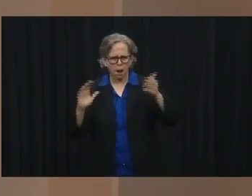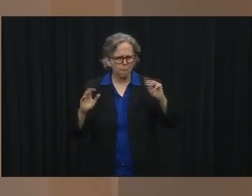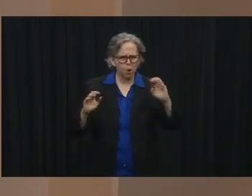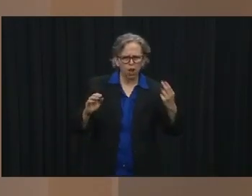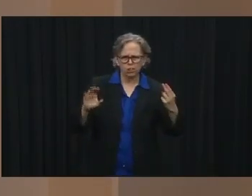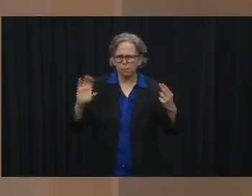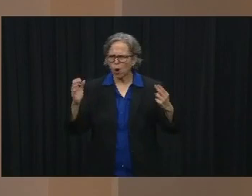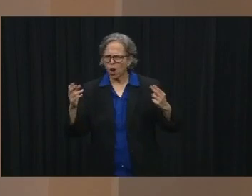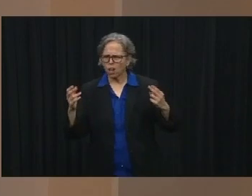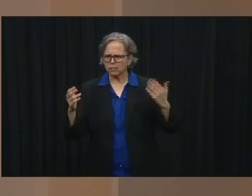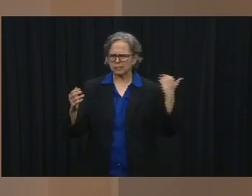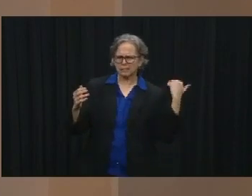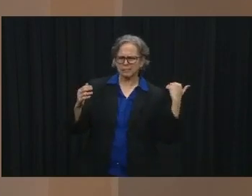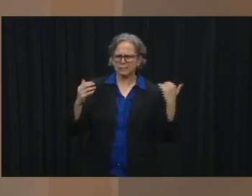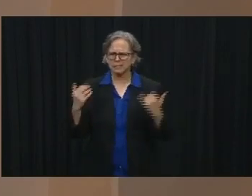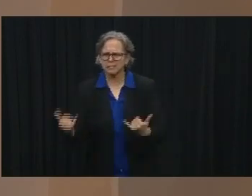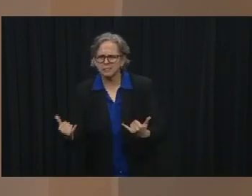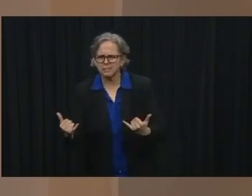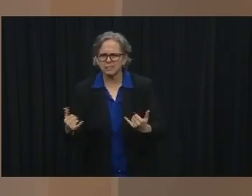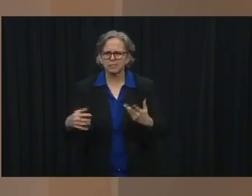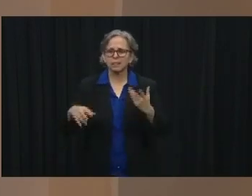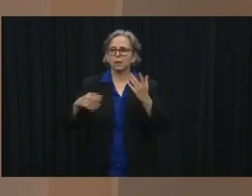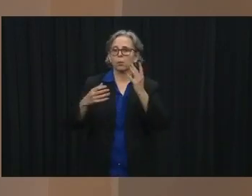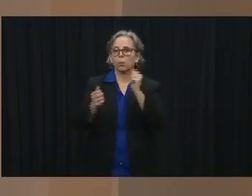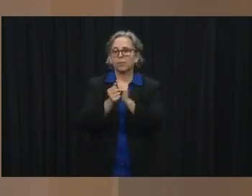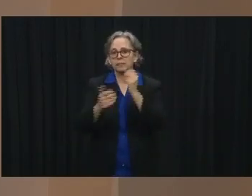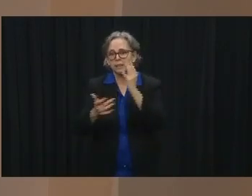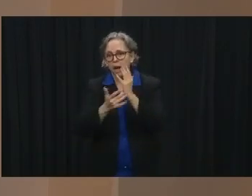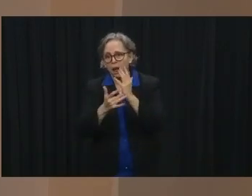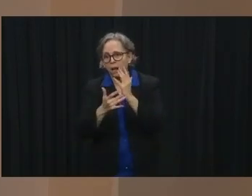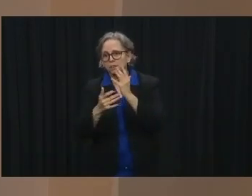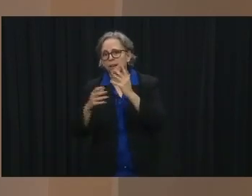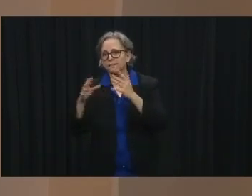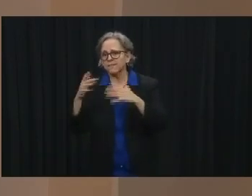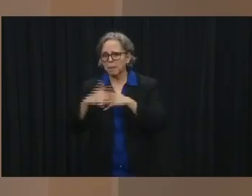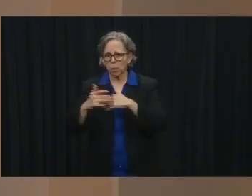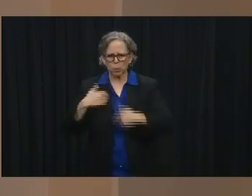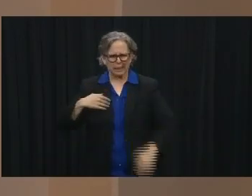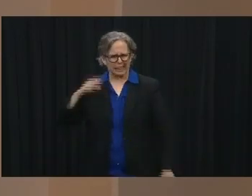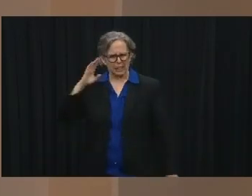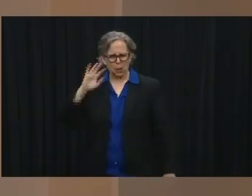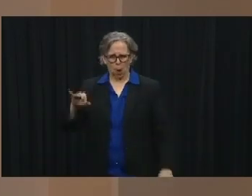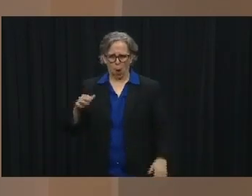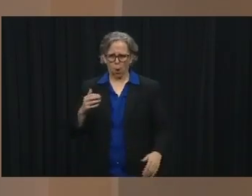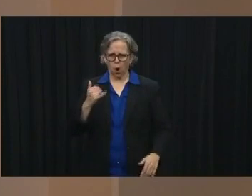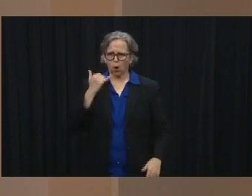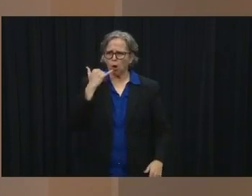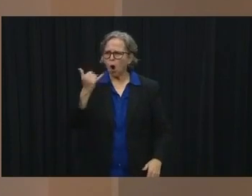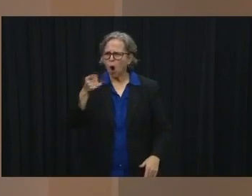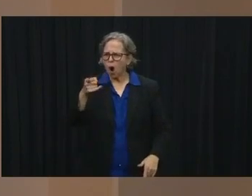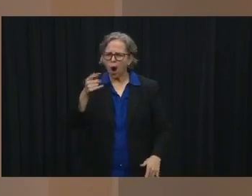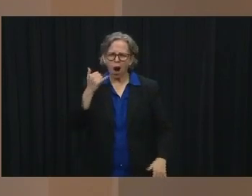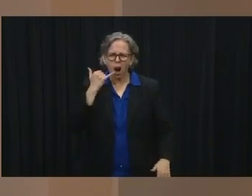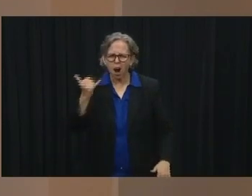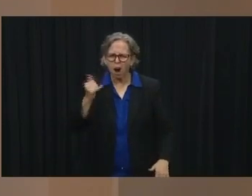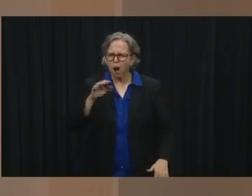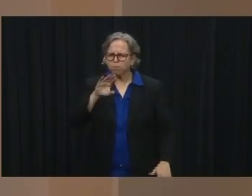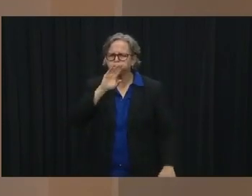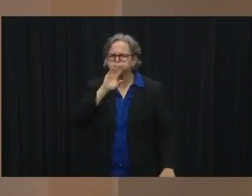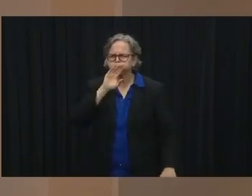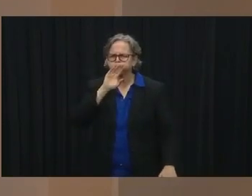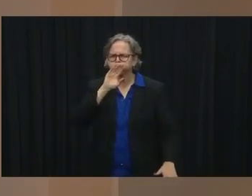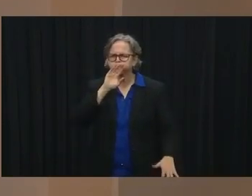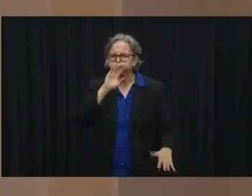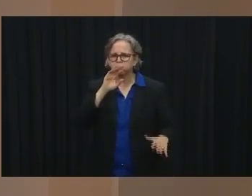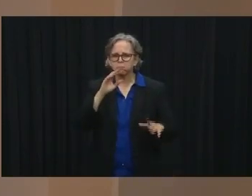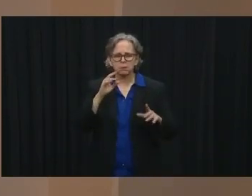We know that not everybody is getting served at the pace that the demand requires. But you should know that they